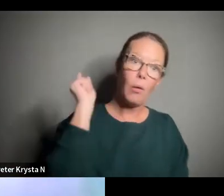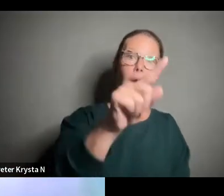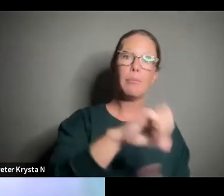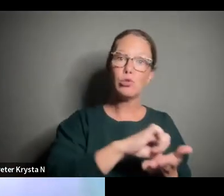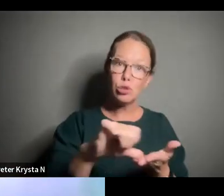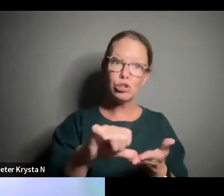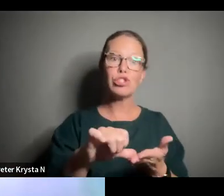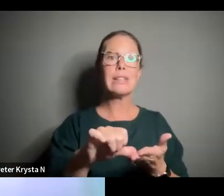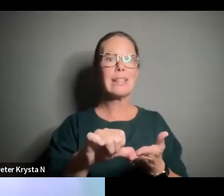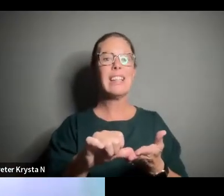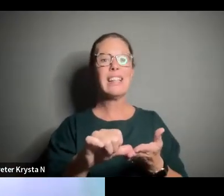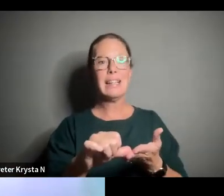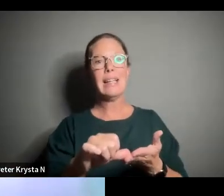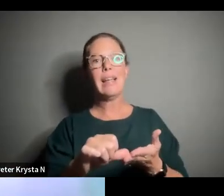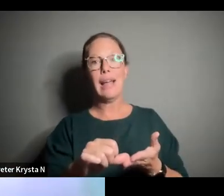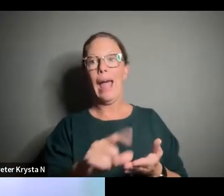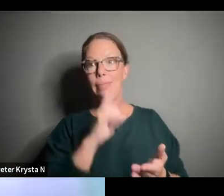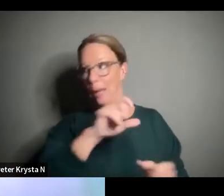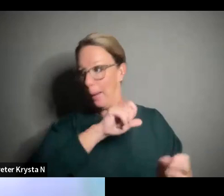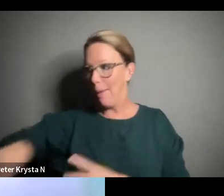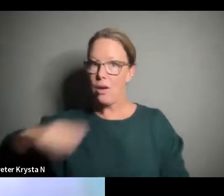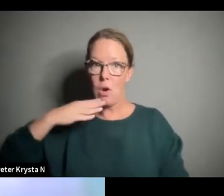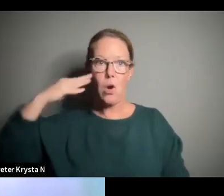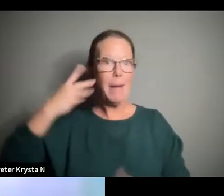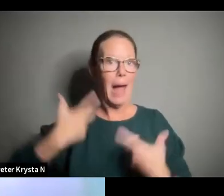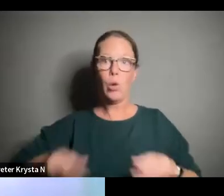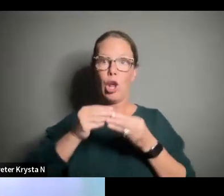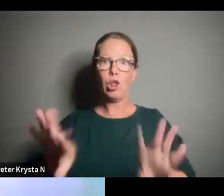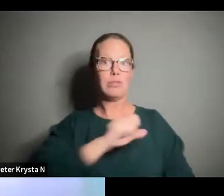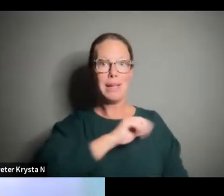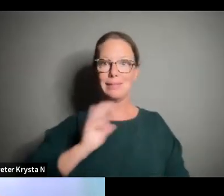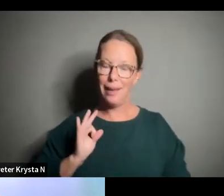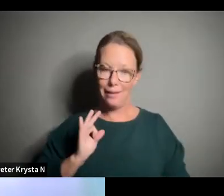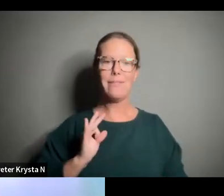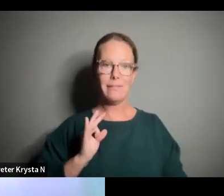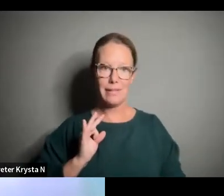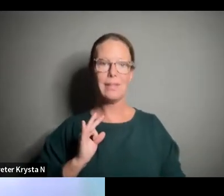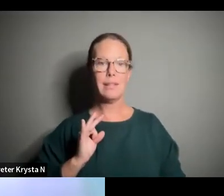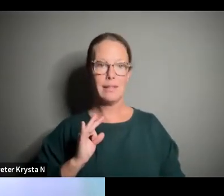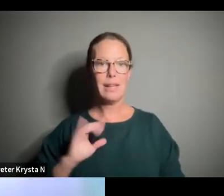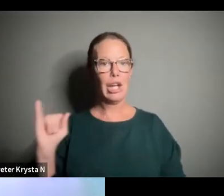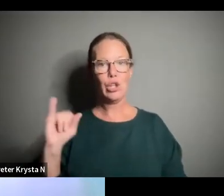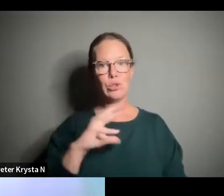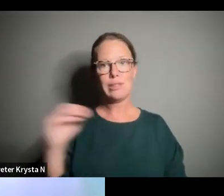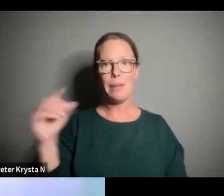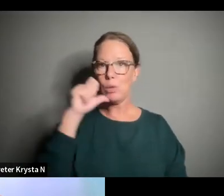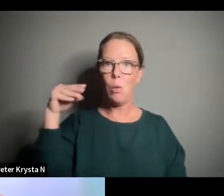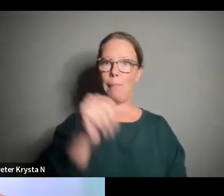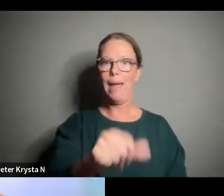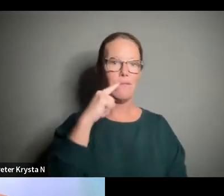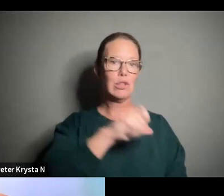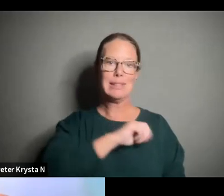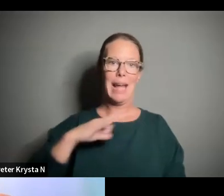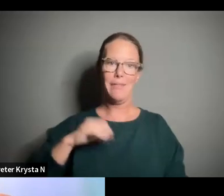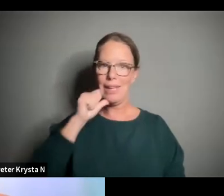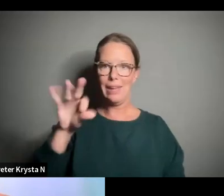my weaning at home, which we can do, because I don't want to lose my staff that I've had. Because insurance companies won't pay for staff if you're not there,